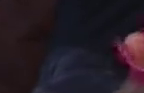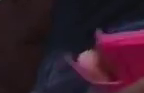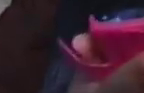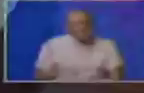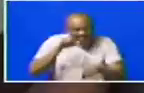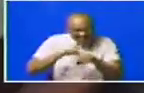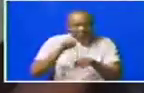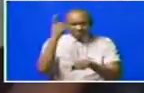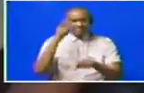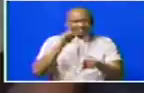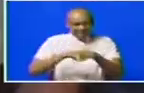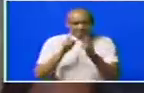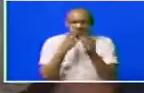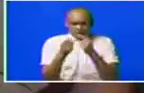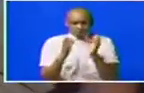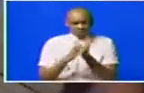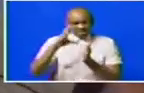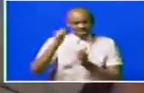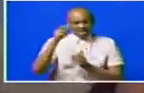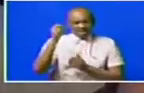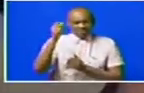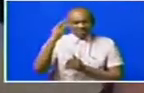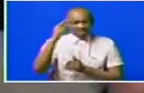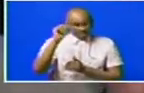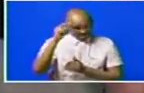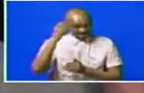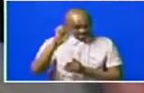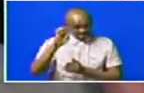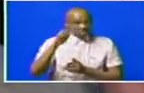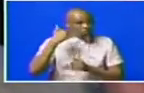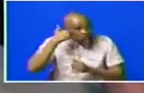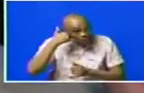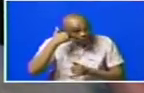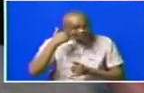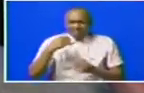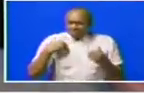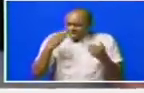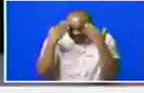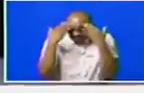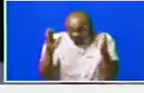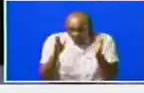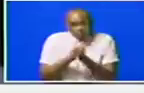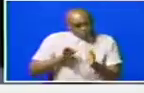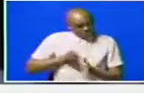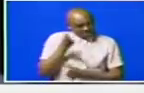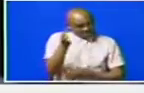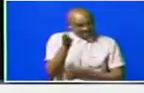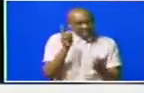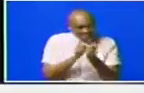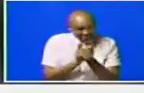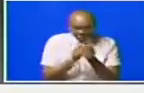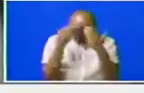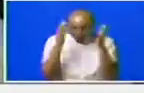When I first talked to Catherine on phone, nothing about our conversations could have prepared me for the woman that I eventually